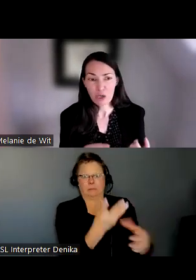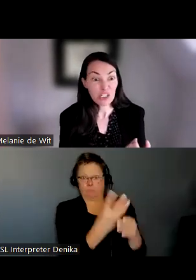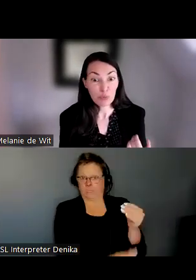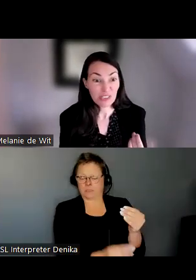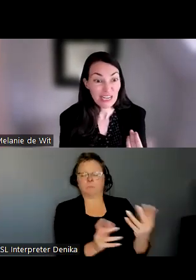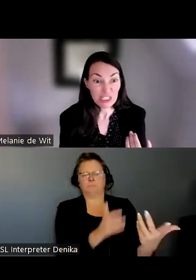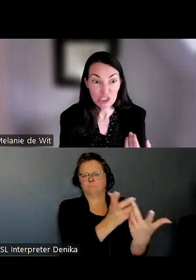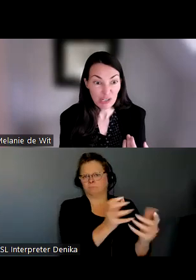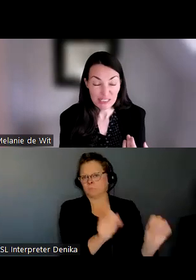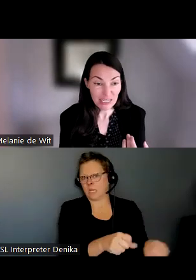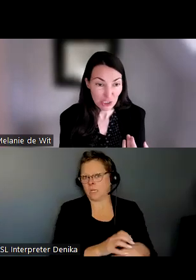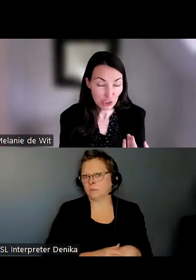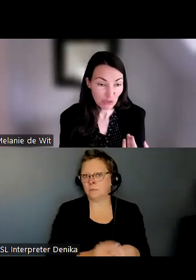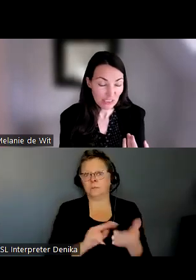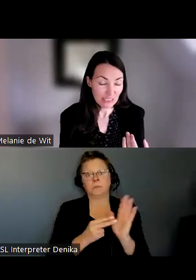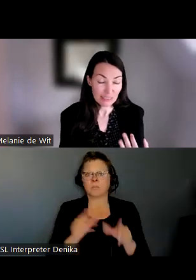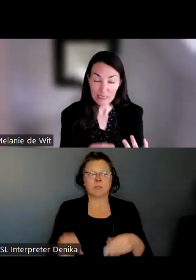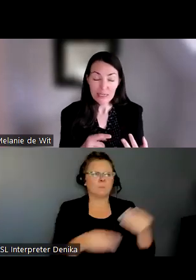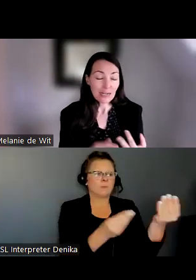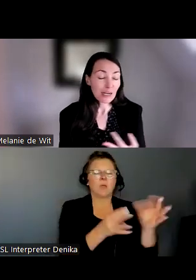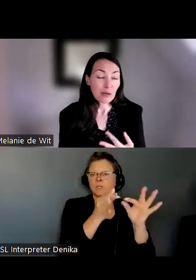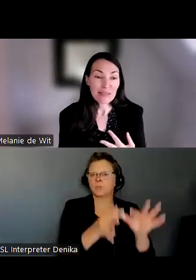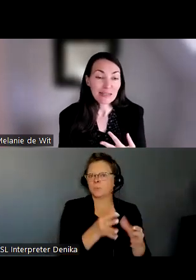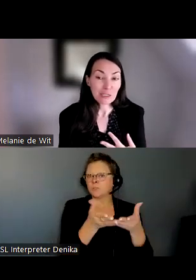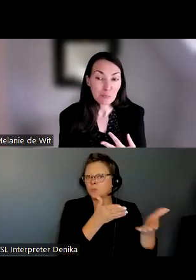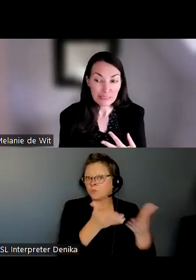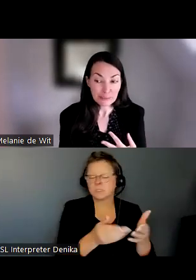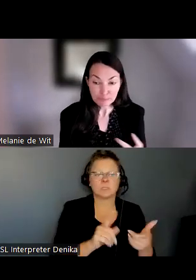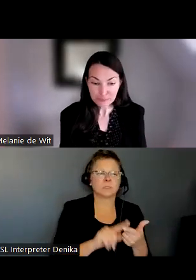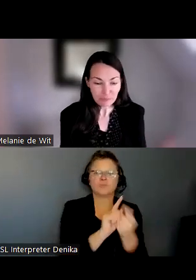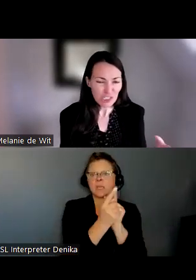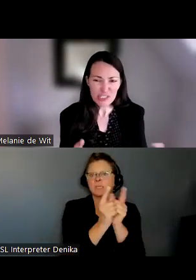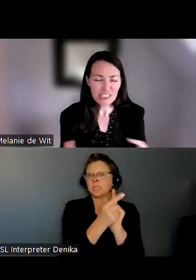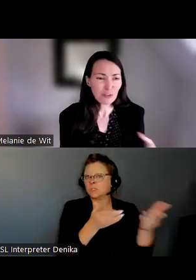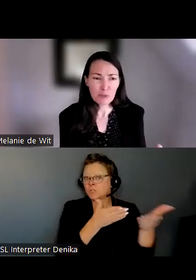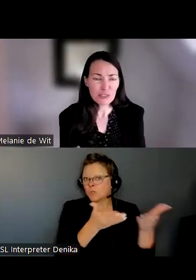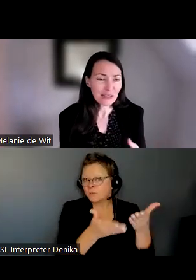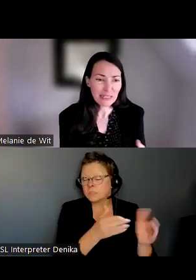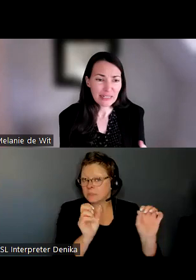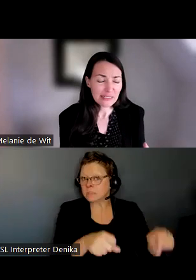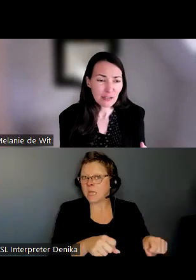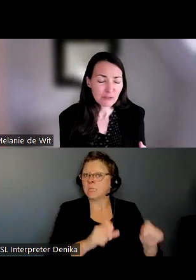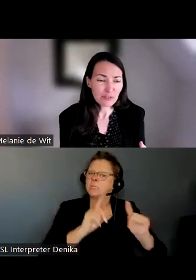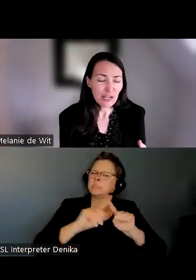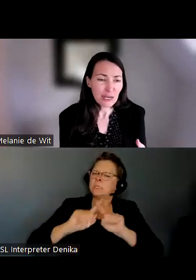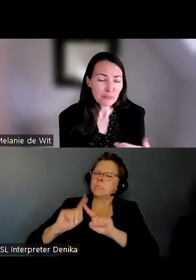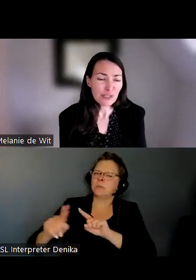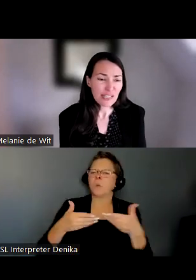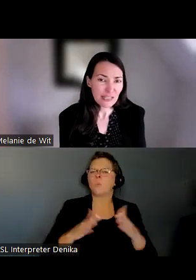be, interpretation, translation services, and that can be just different modalities